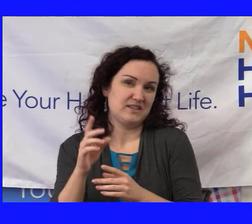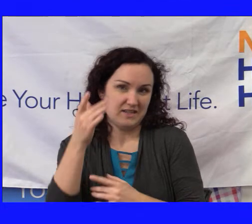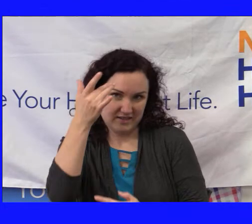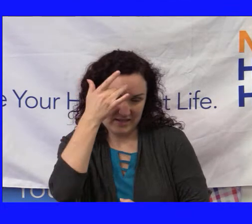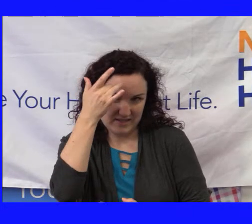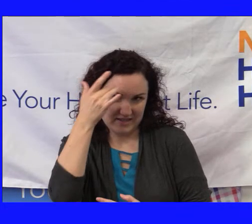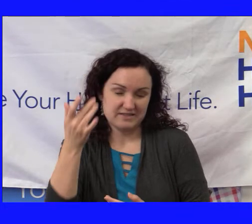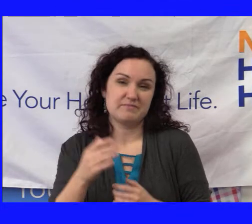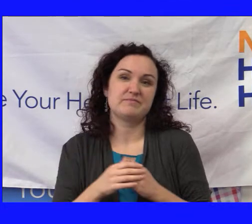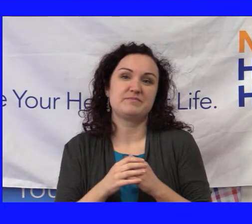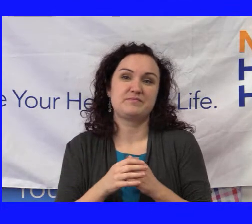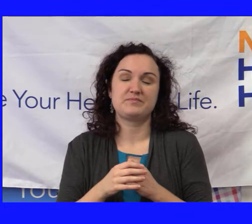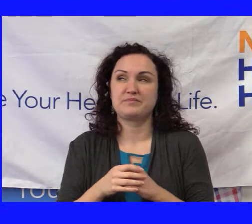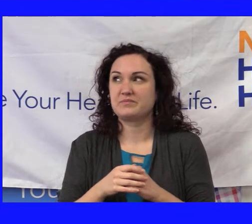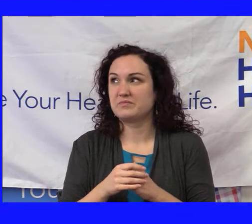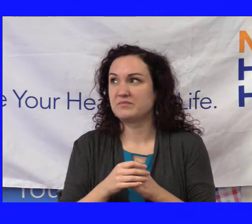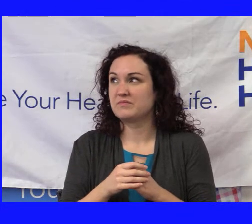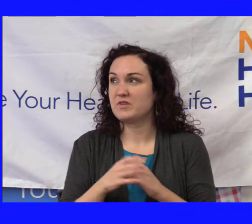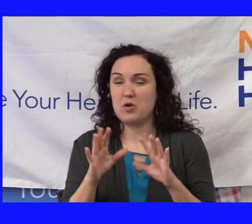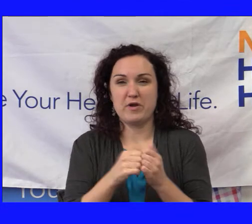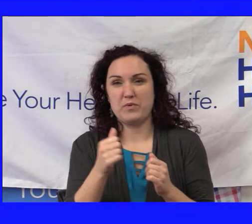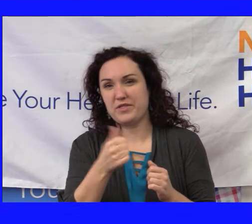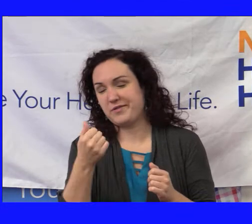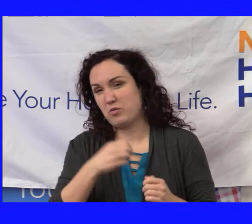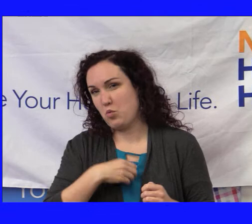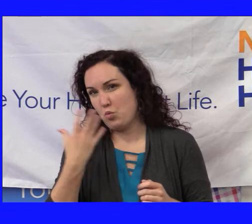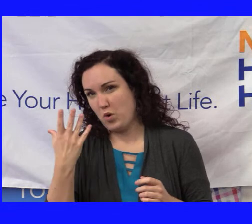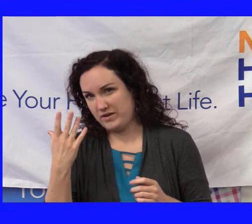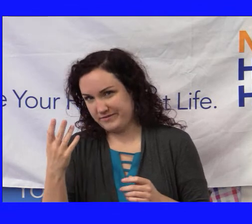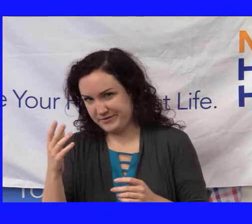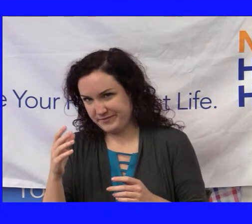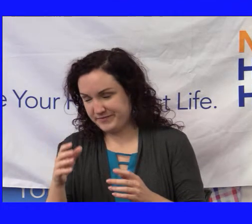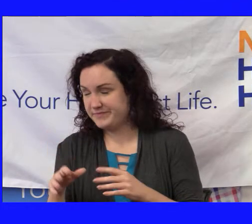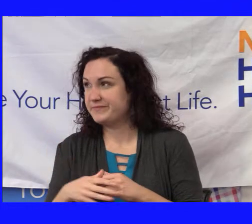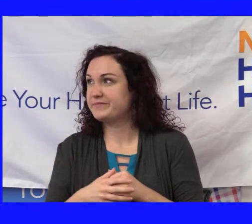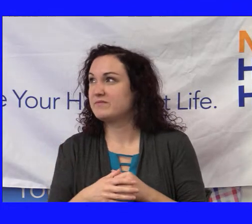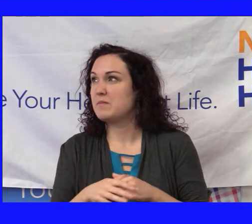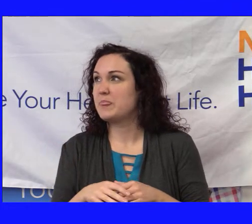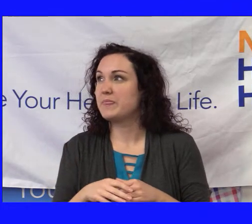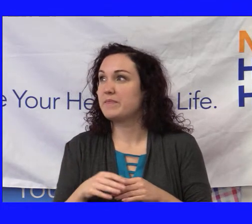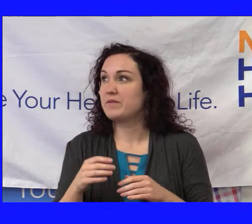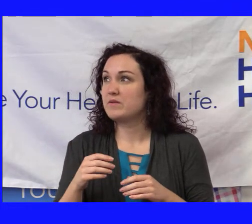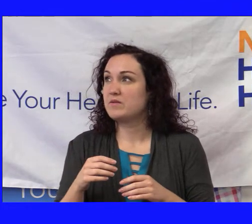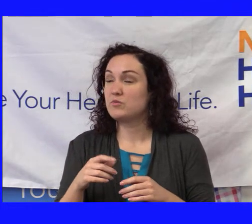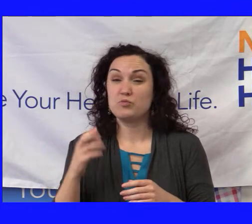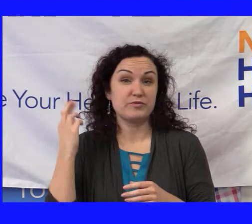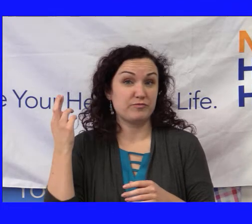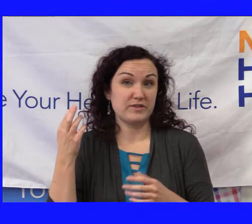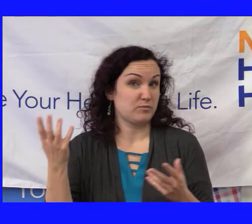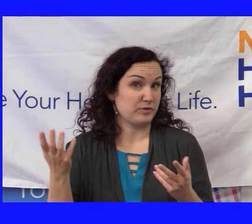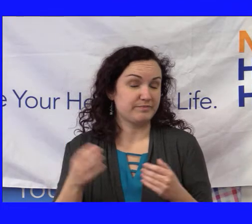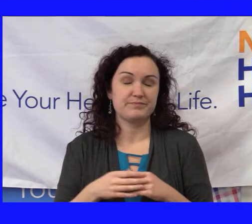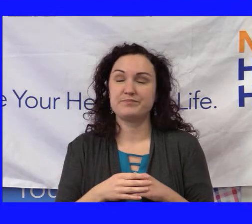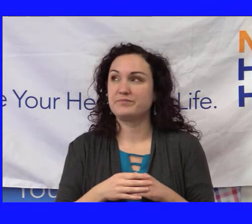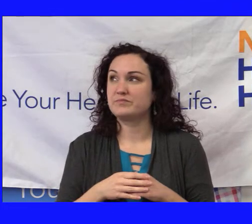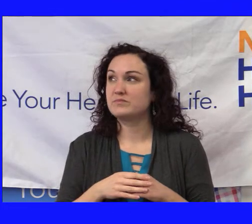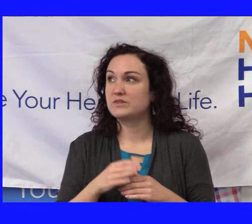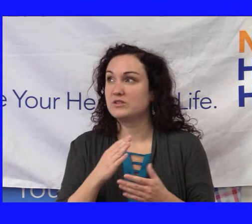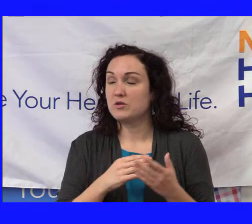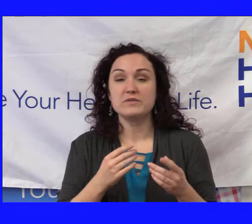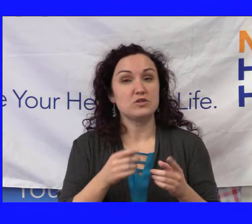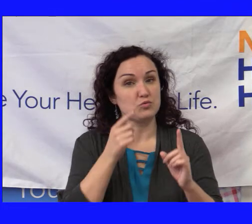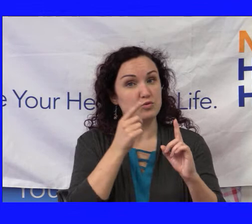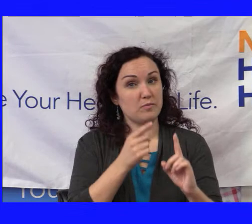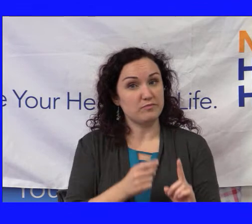development of end-stage renal disease. We looked at the current equations that we were utilizing, and we realized that while some did use objective measures